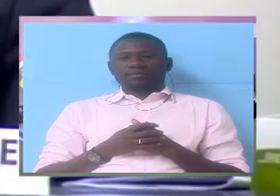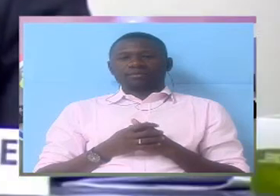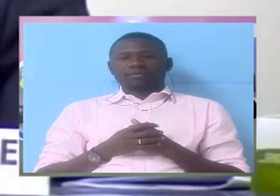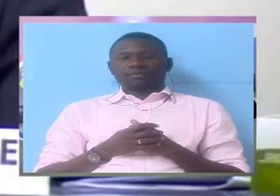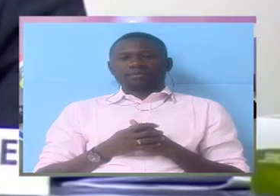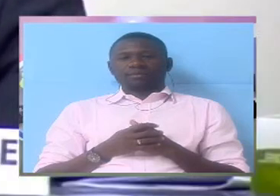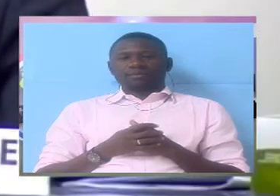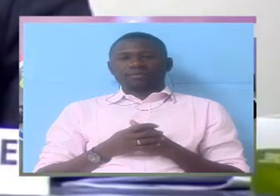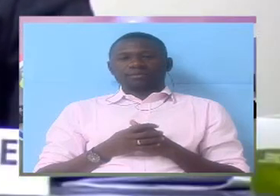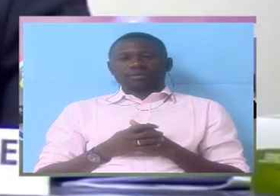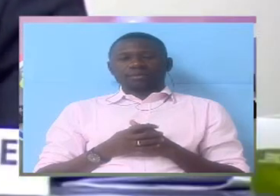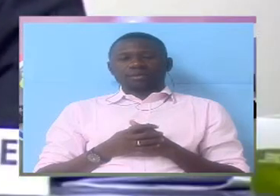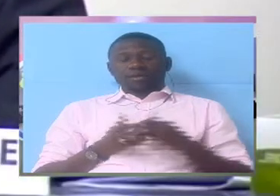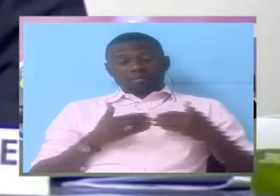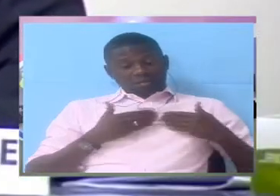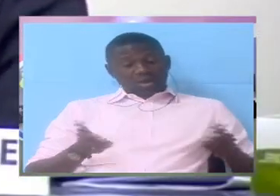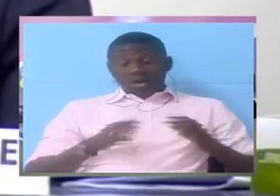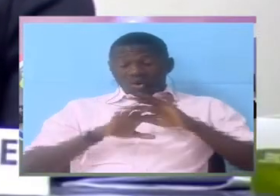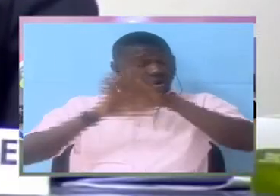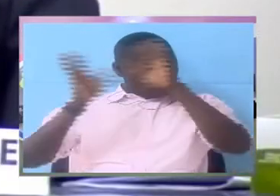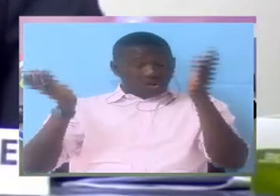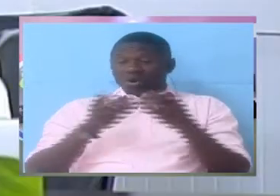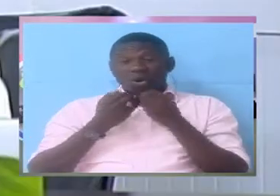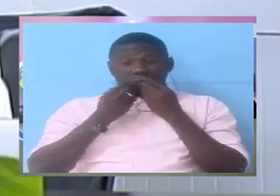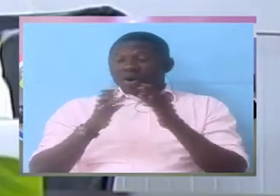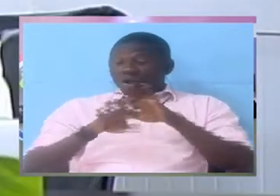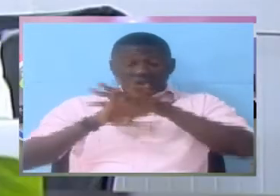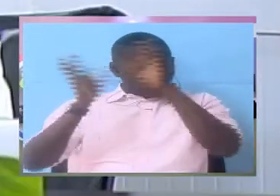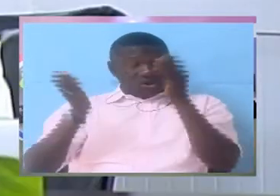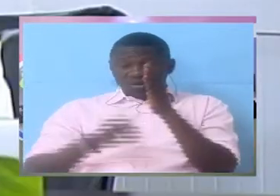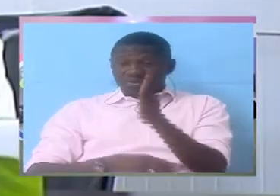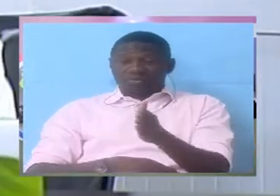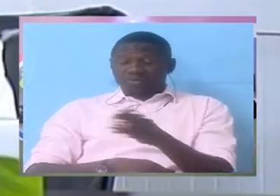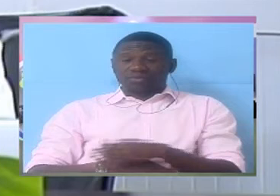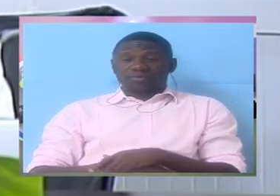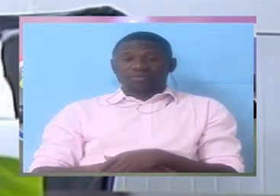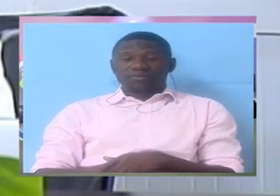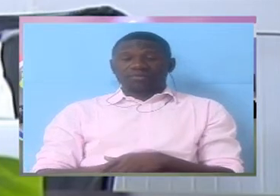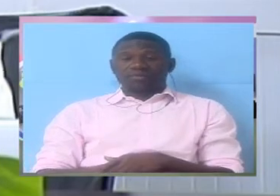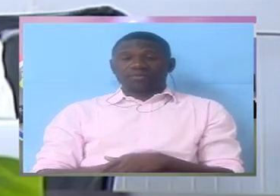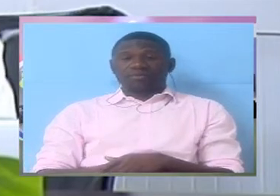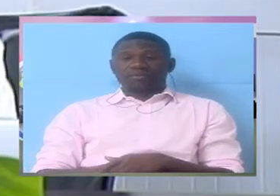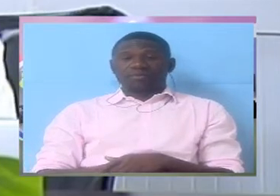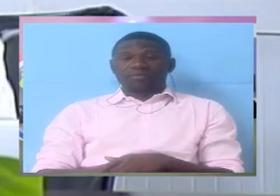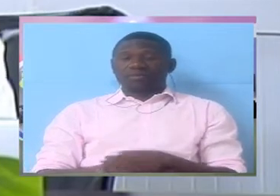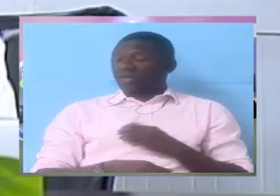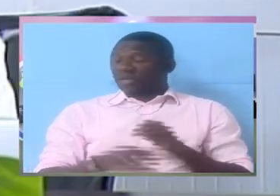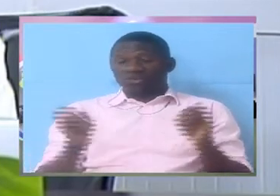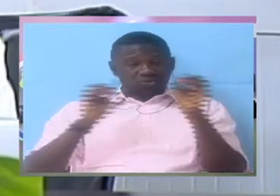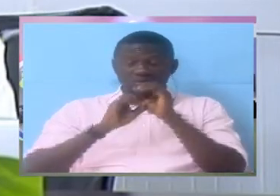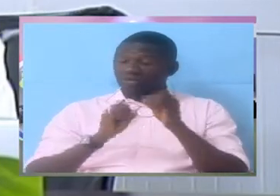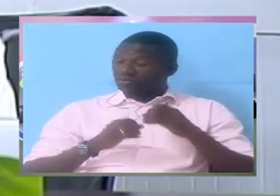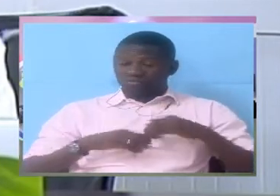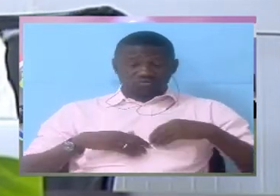Abiebon. A juruma. There is nothing to juruma.